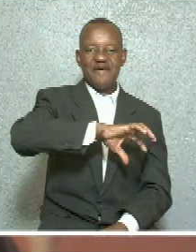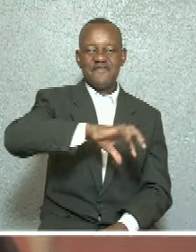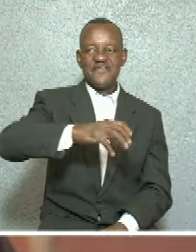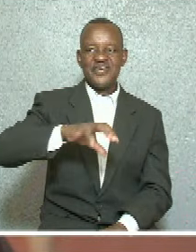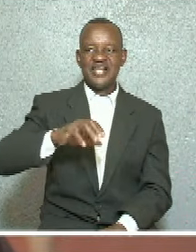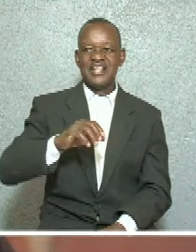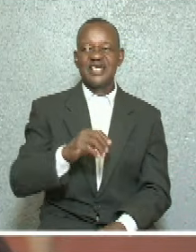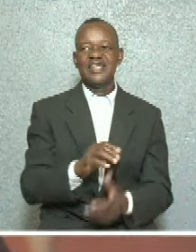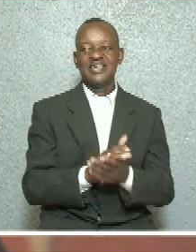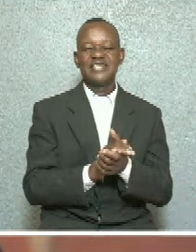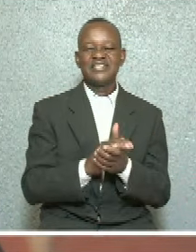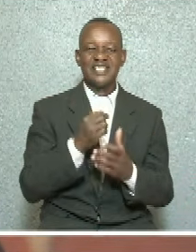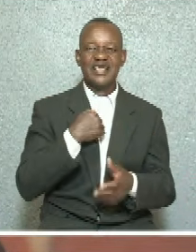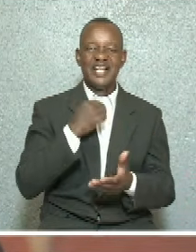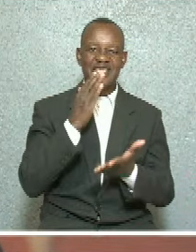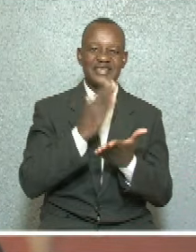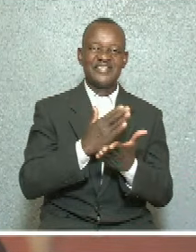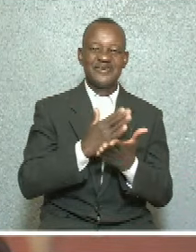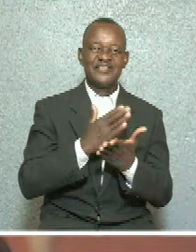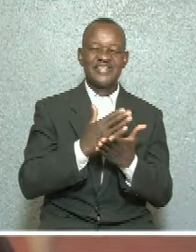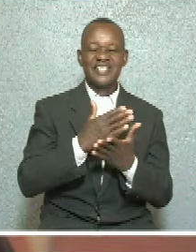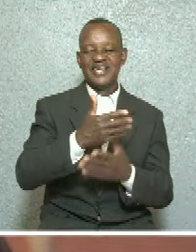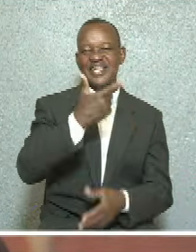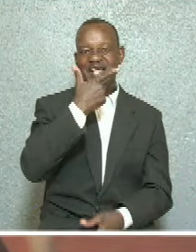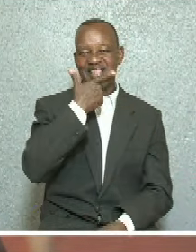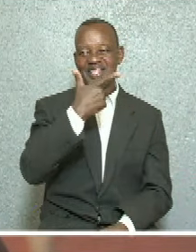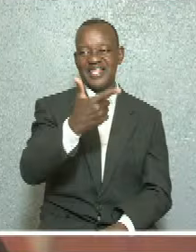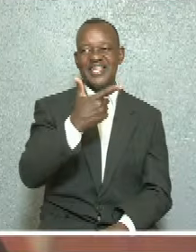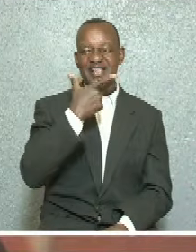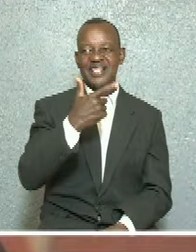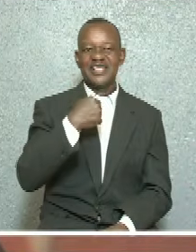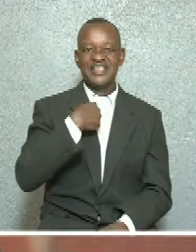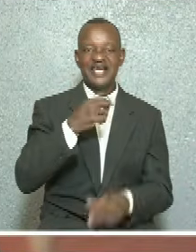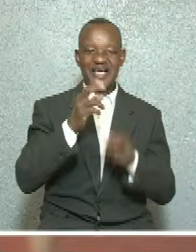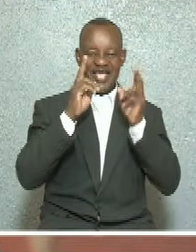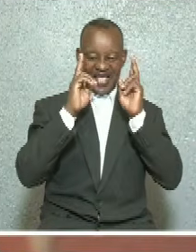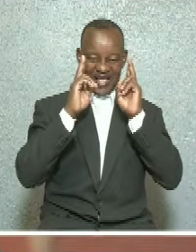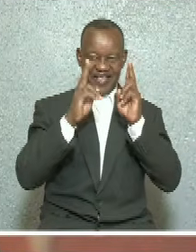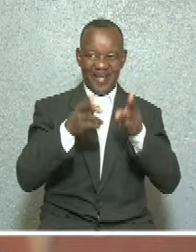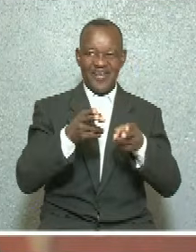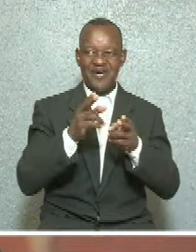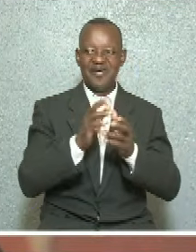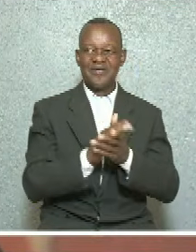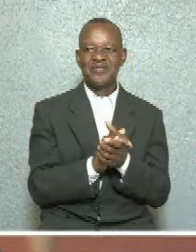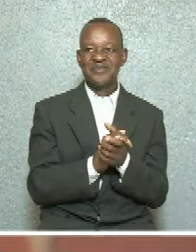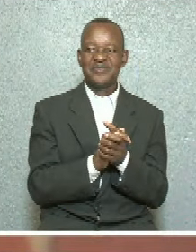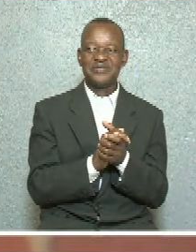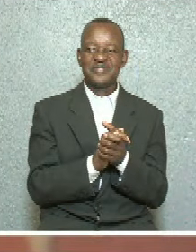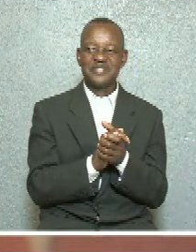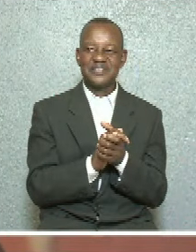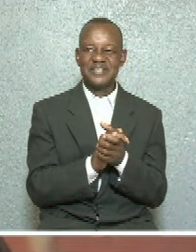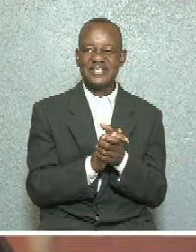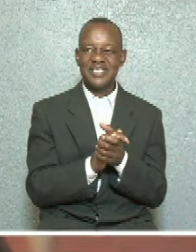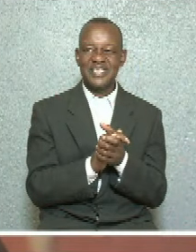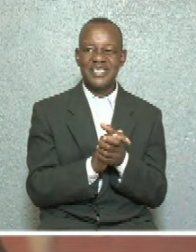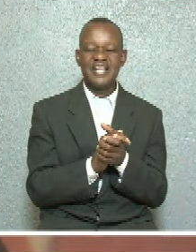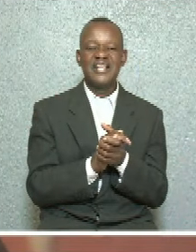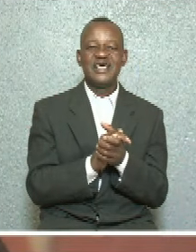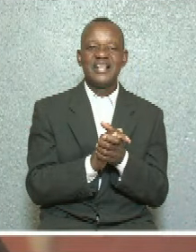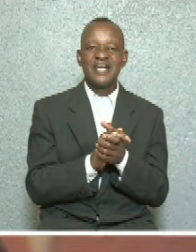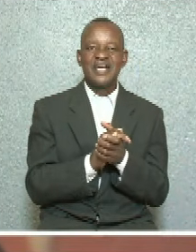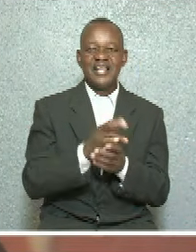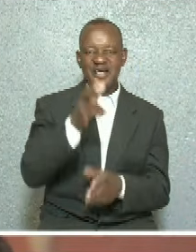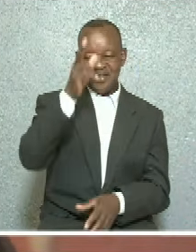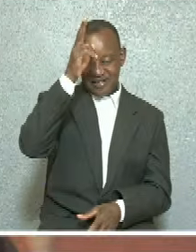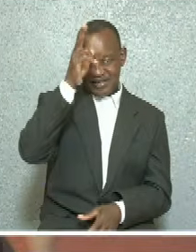I'm really grateful, Miss MJ, and I hope God will expand your territory. He will give